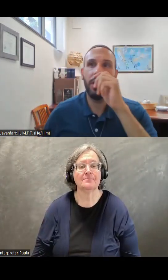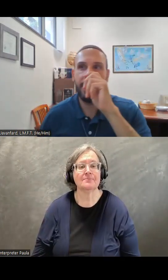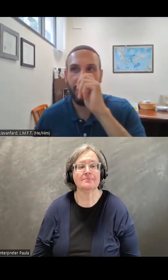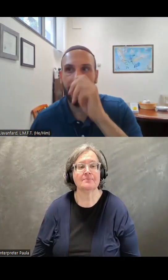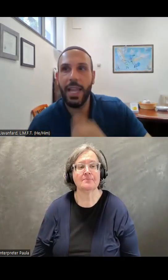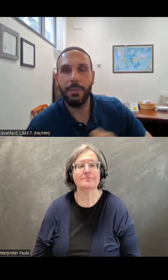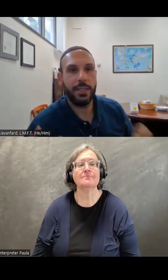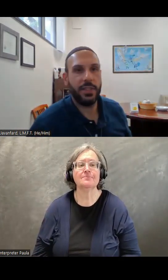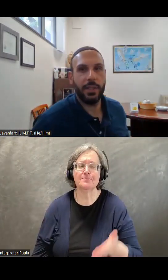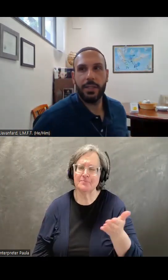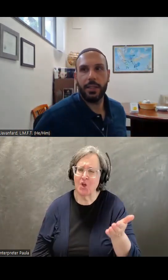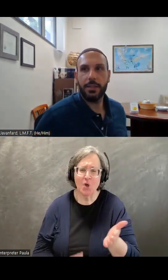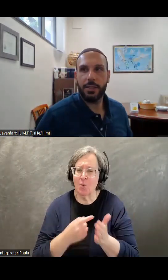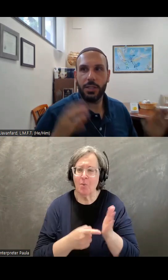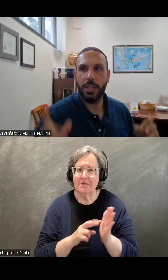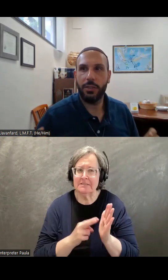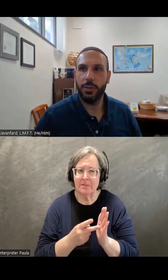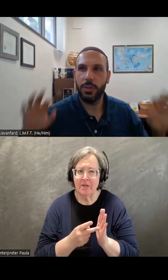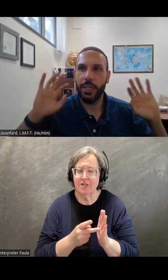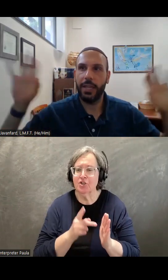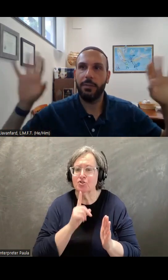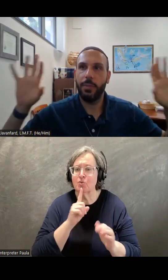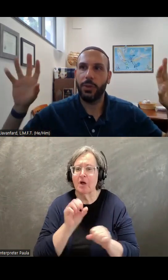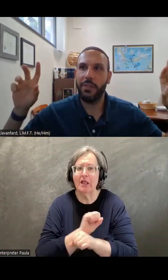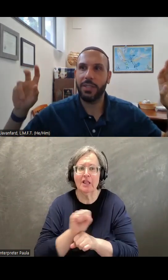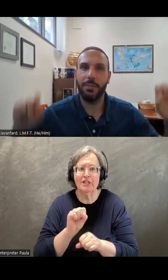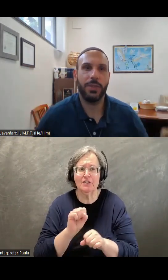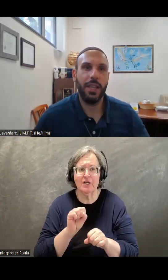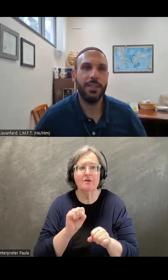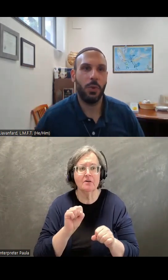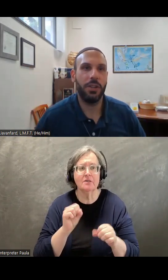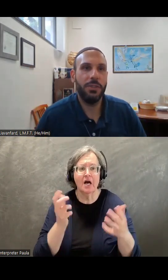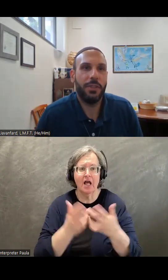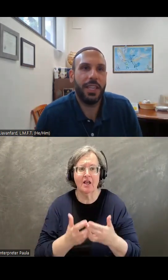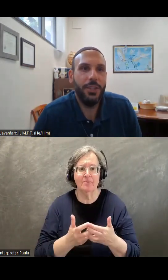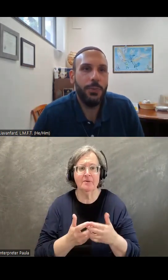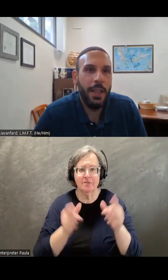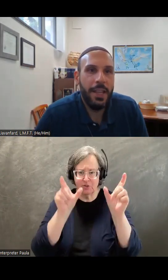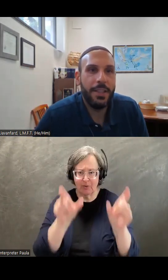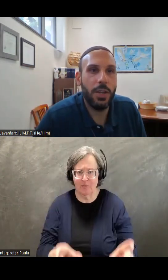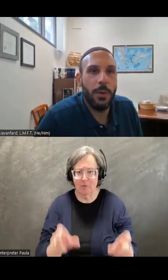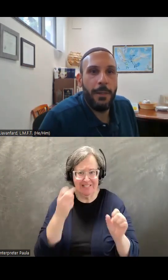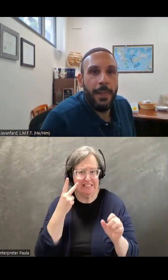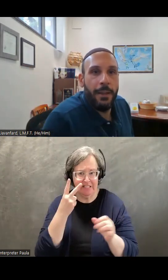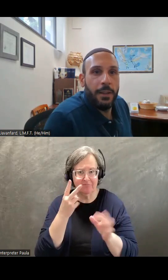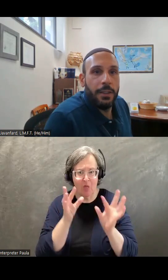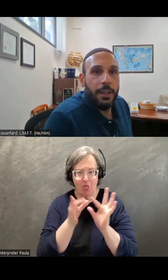of a realistic alignment of some of these things. Let's just click through so we get both graphics on both sides. Wonderful. Thank you.